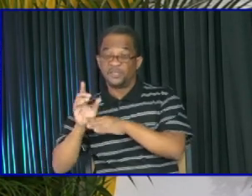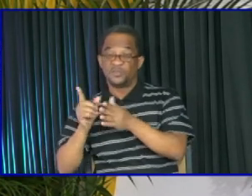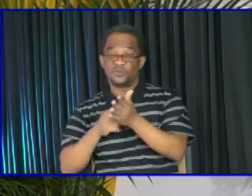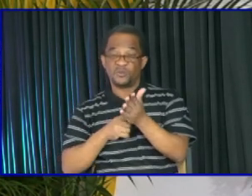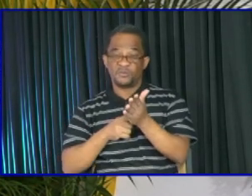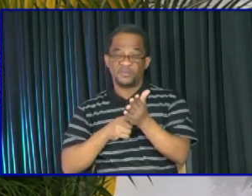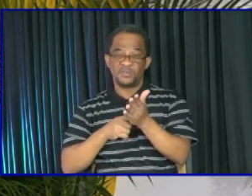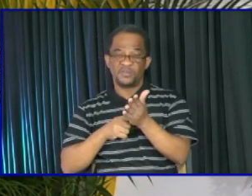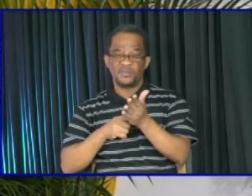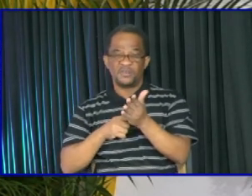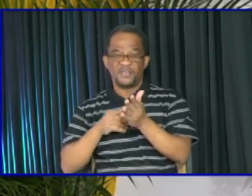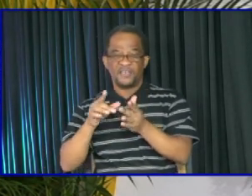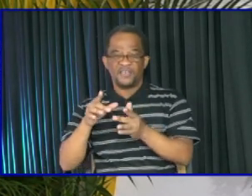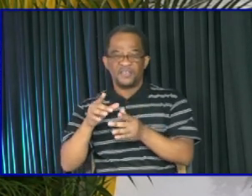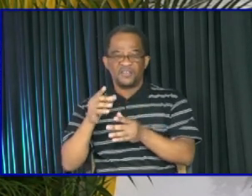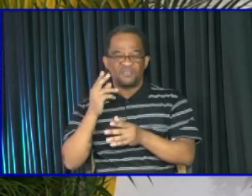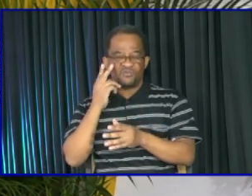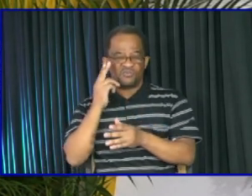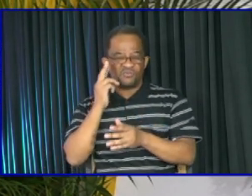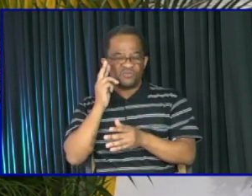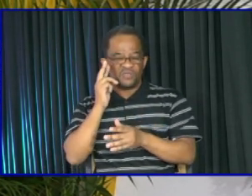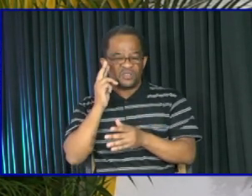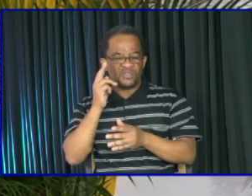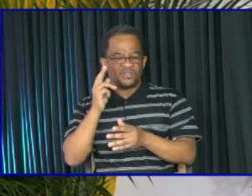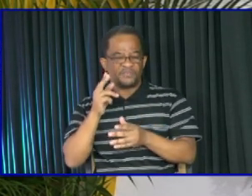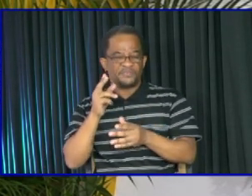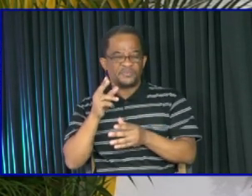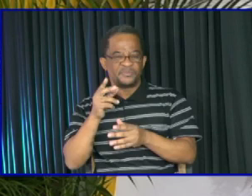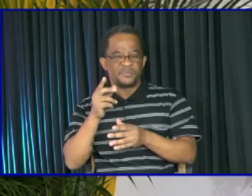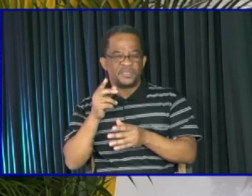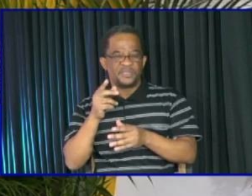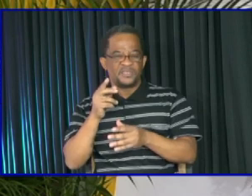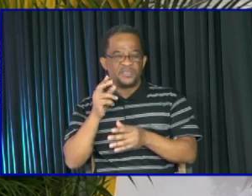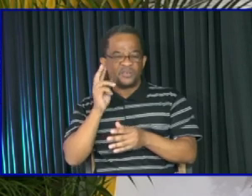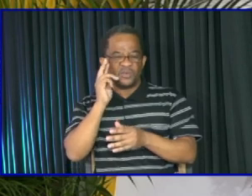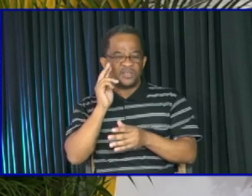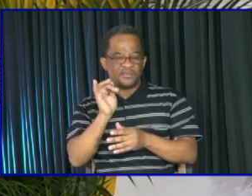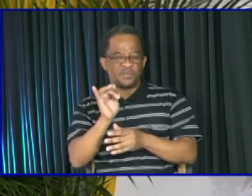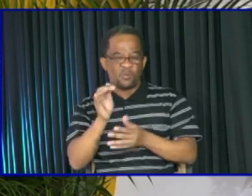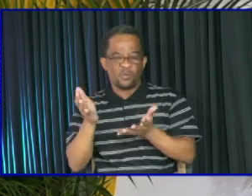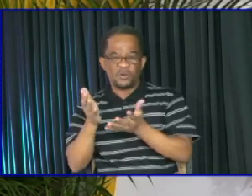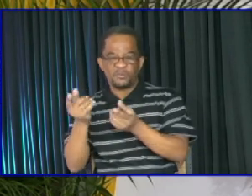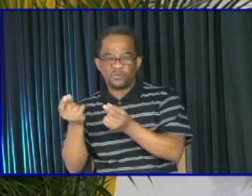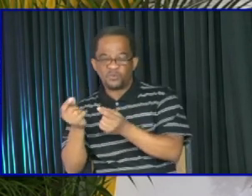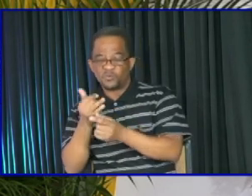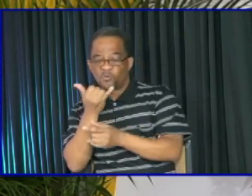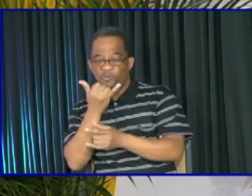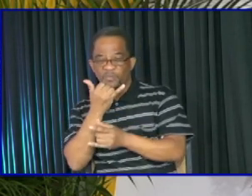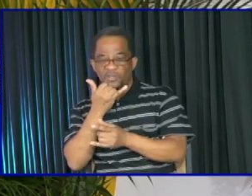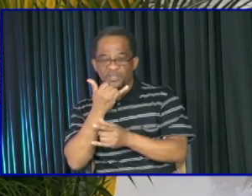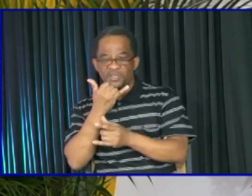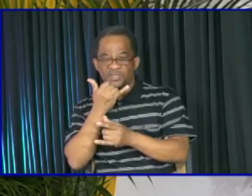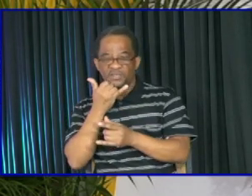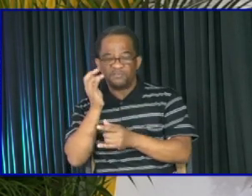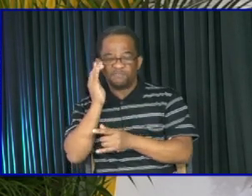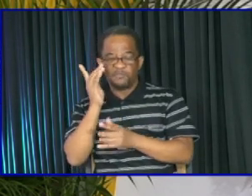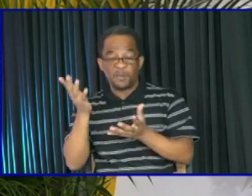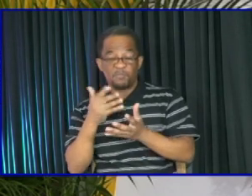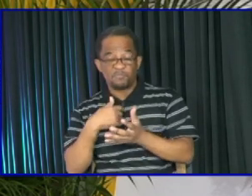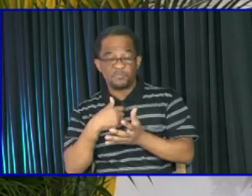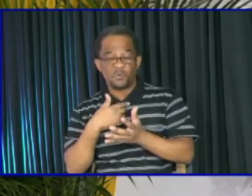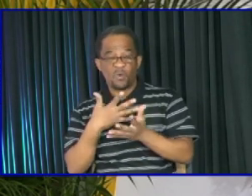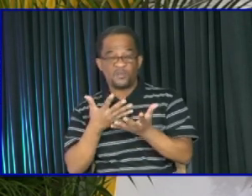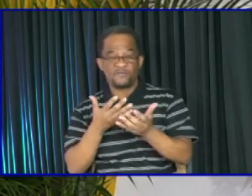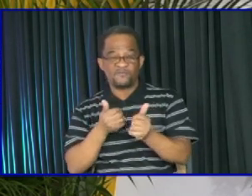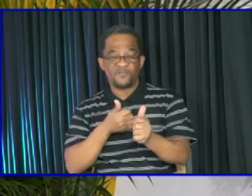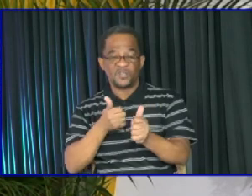it difficult. Friends can't save you. Church can't save you. Just follow Jesus where he leads